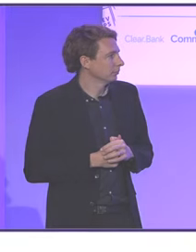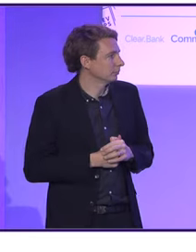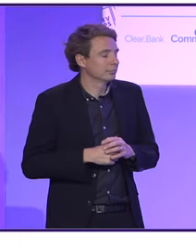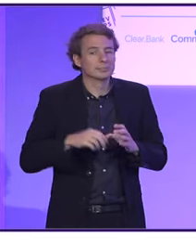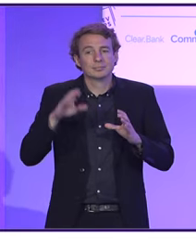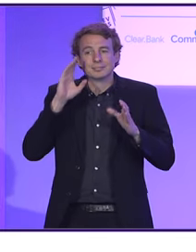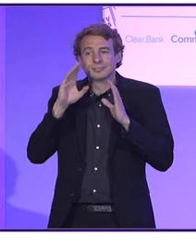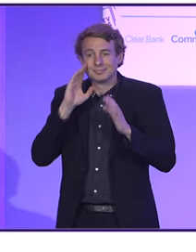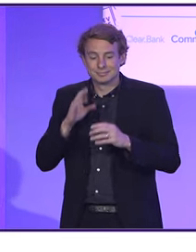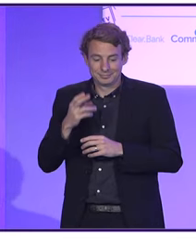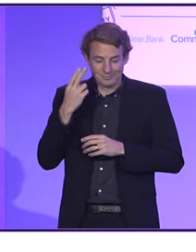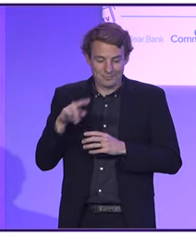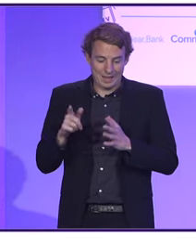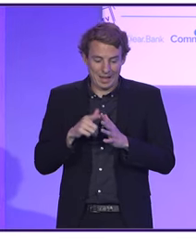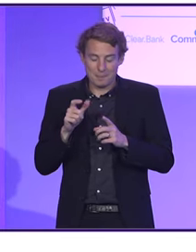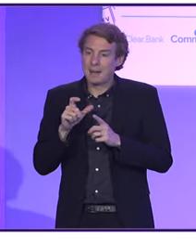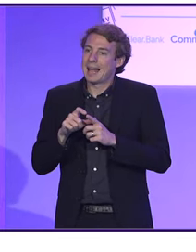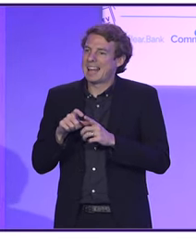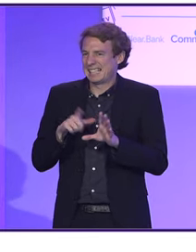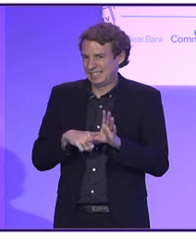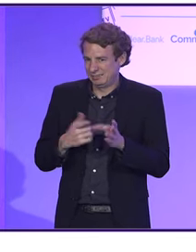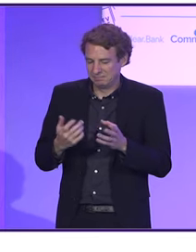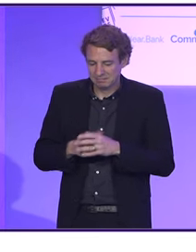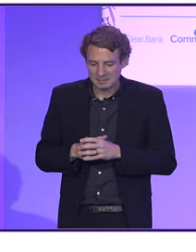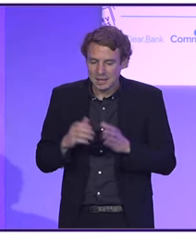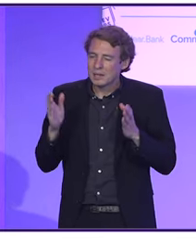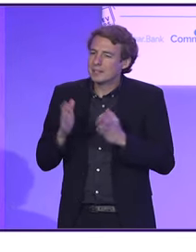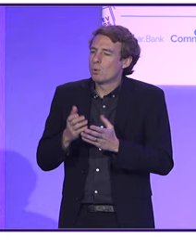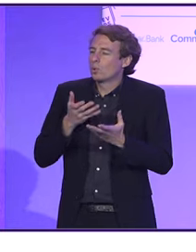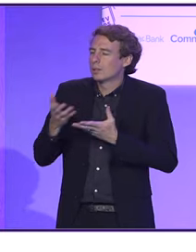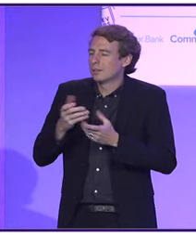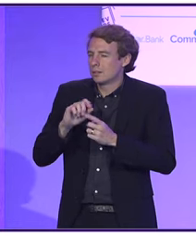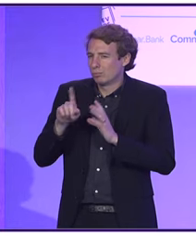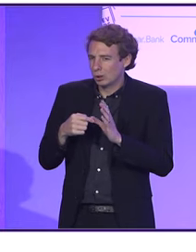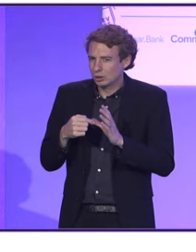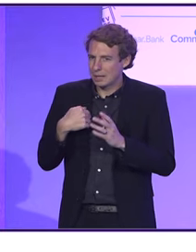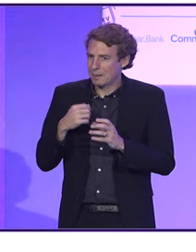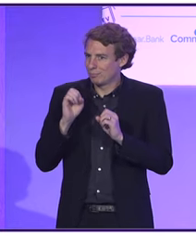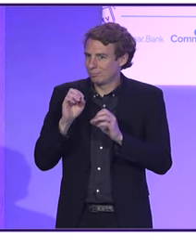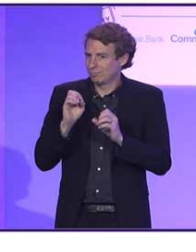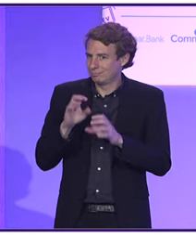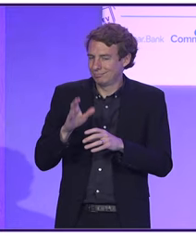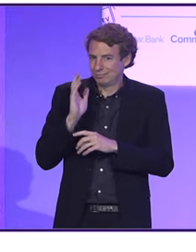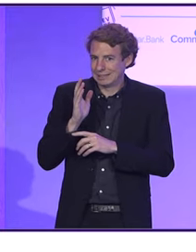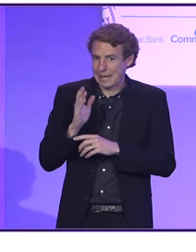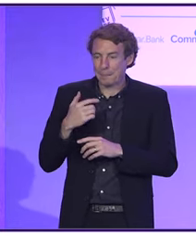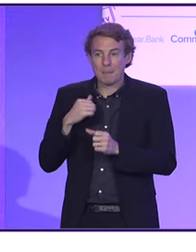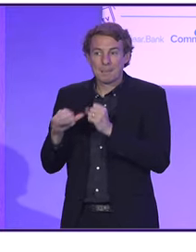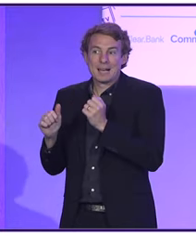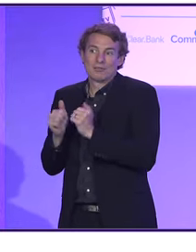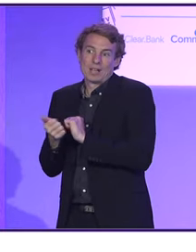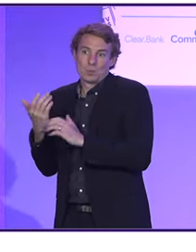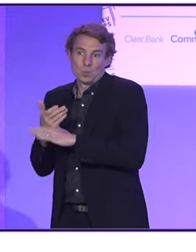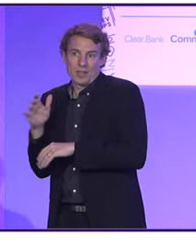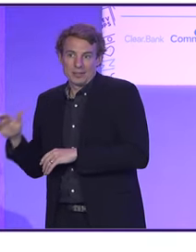Hi, everyone. My name's Eddie, and today I will be presenting a small consulting project that I would do for a company that my best friend works for.